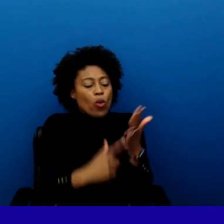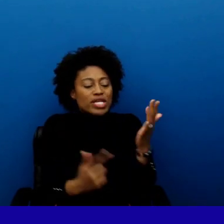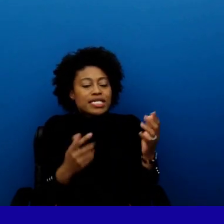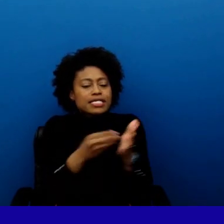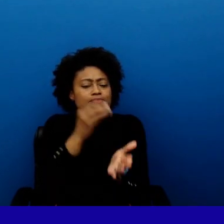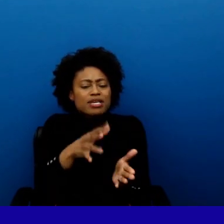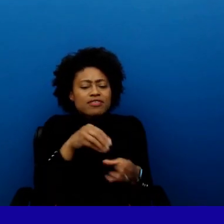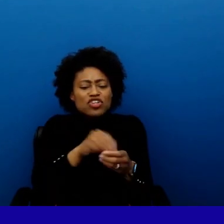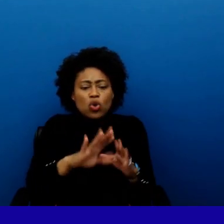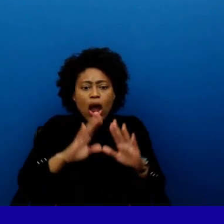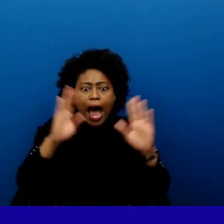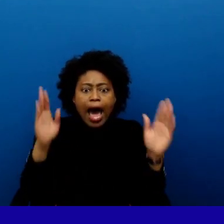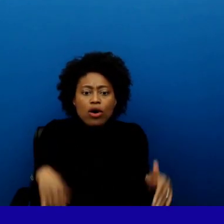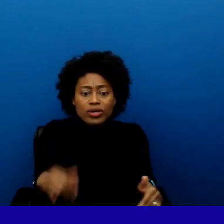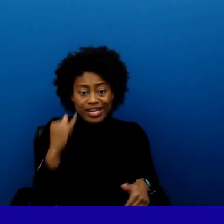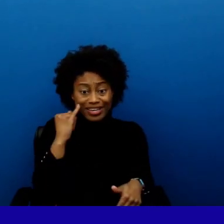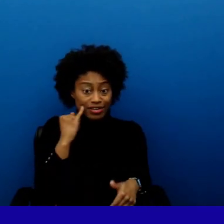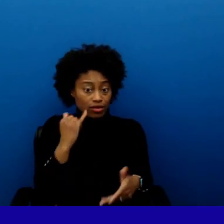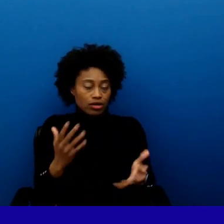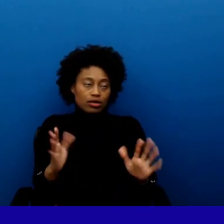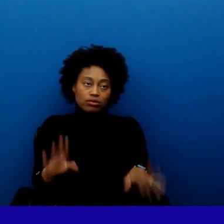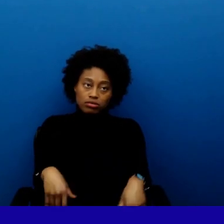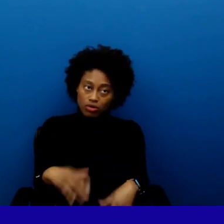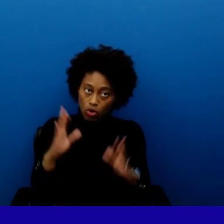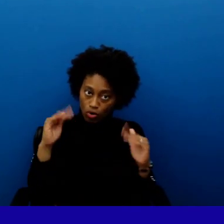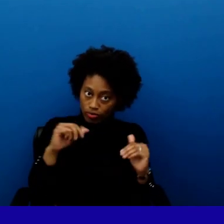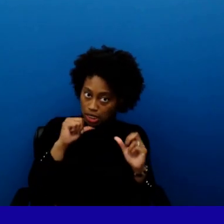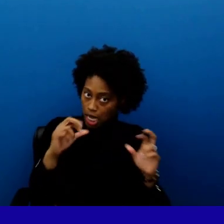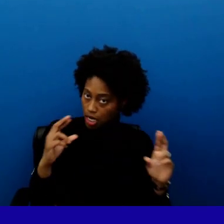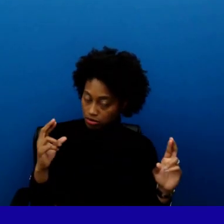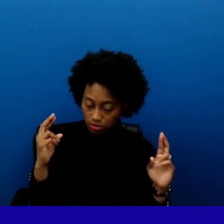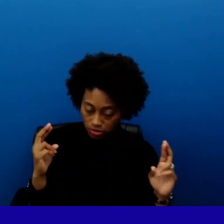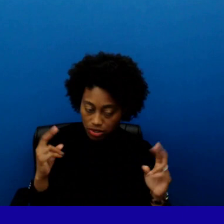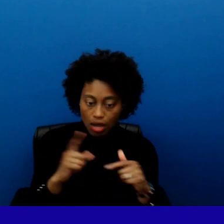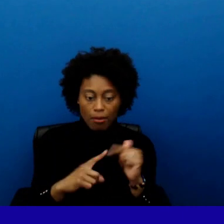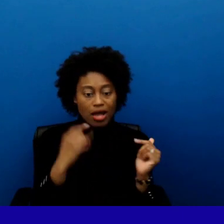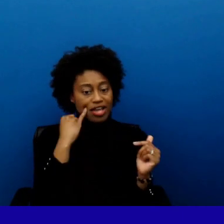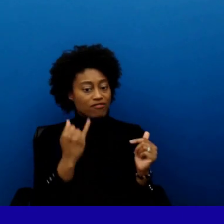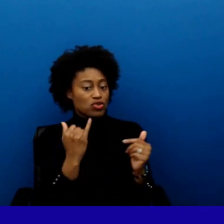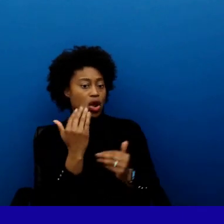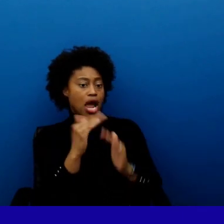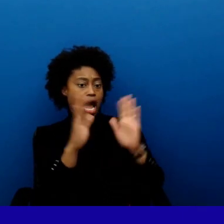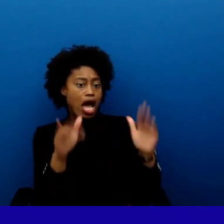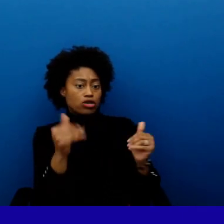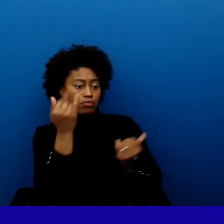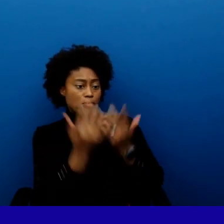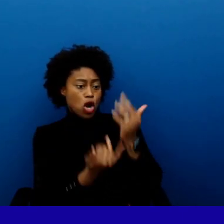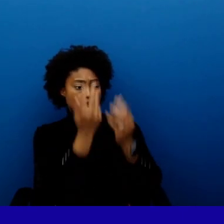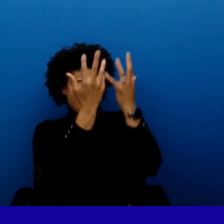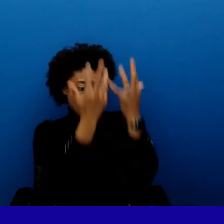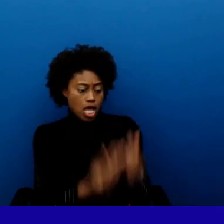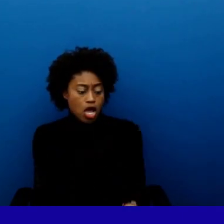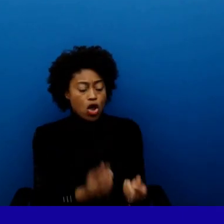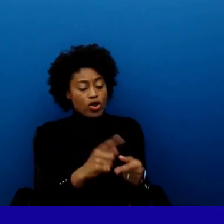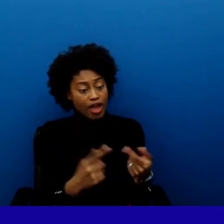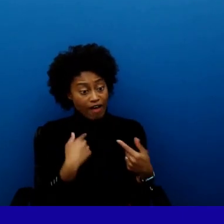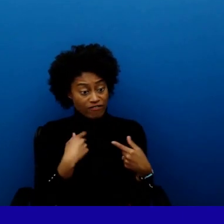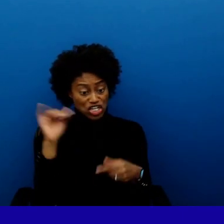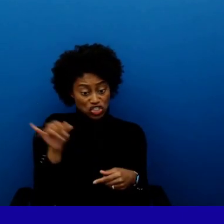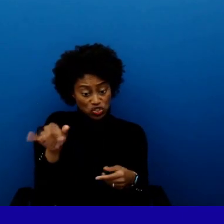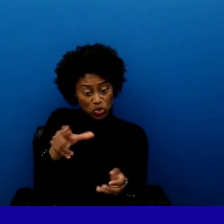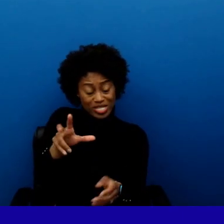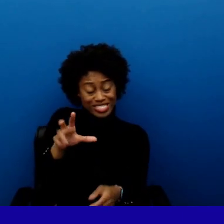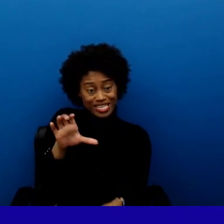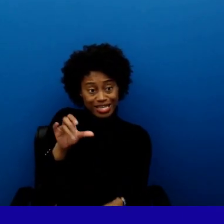an inventory of the expensive things in your house so that if you ever, heaven forbid, your house burnt down or whatever, you needed to have an insurance claim,